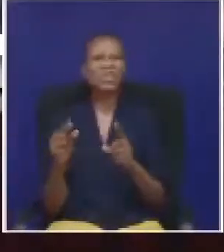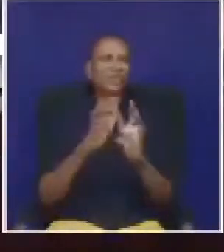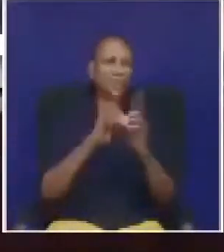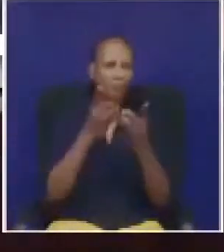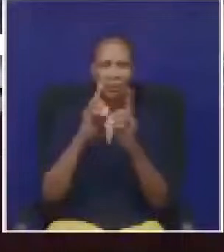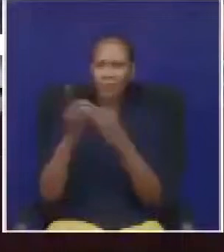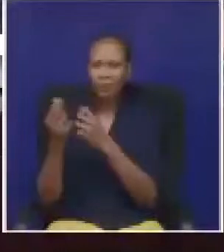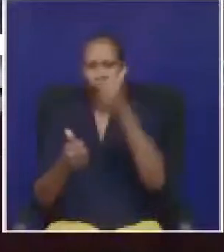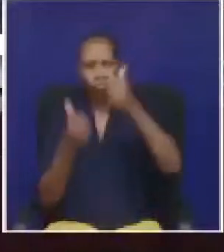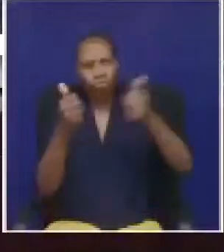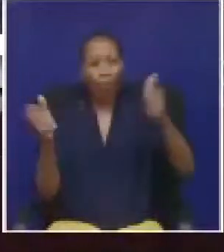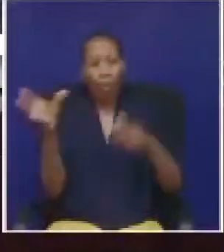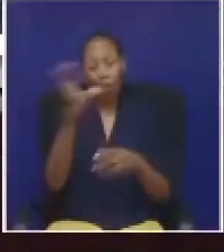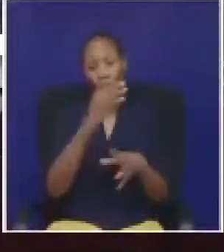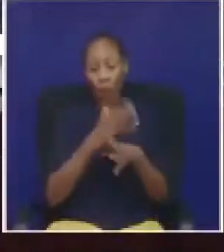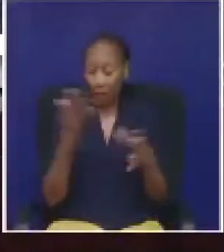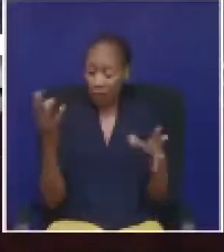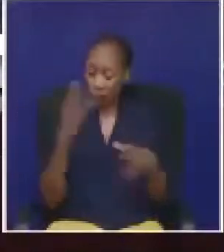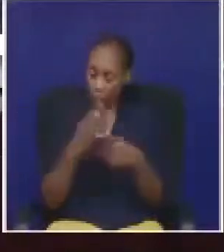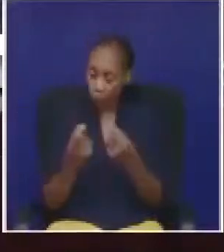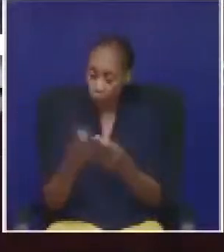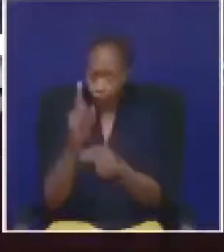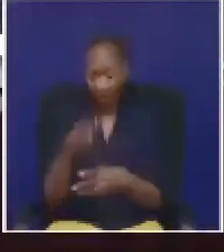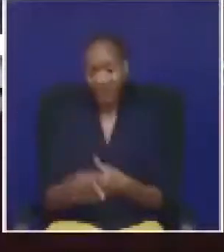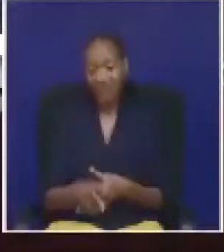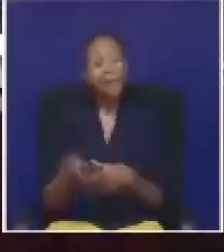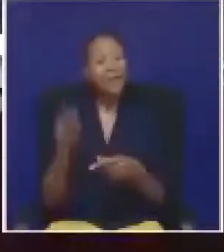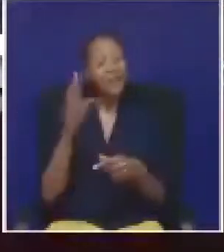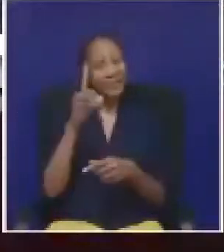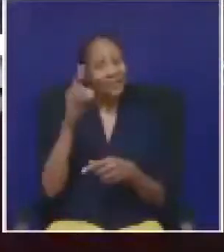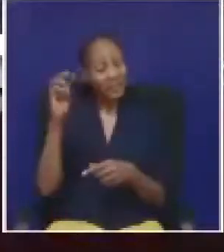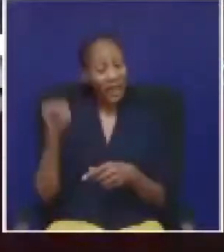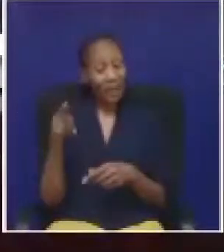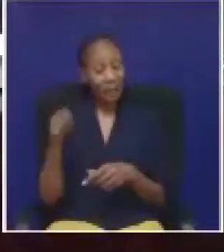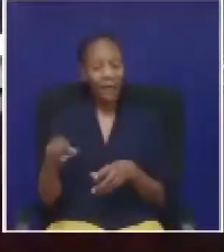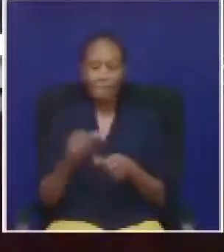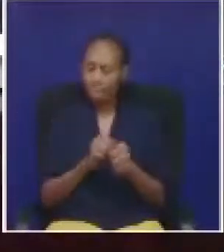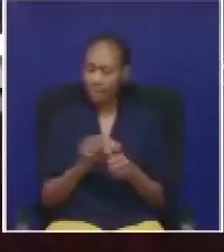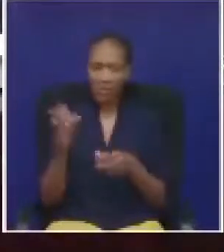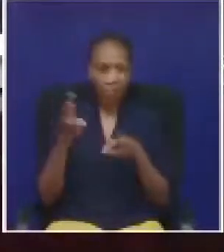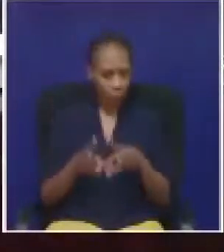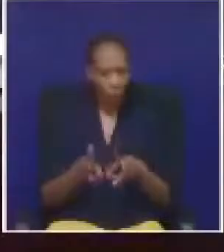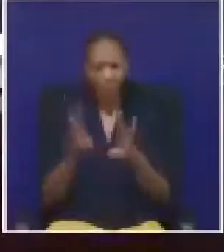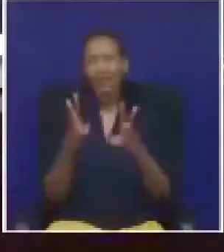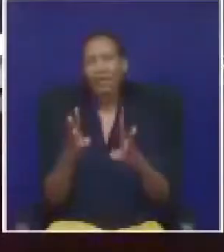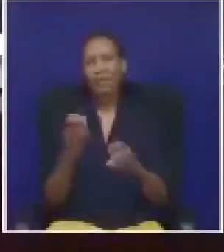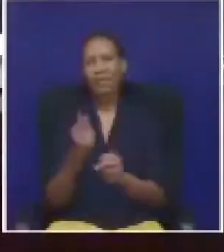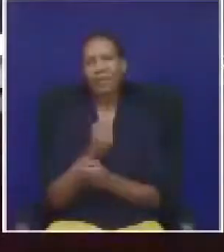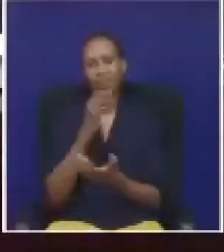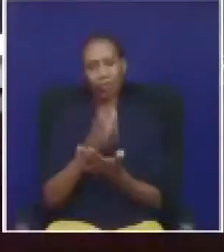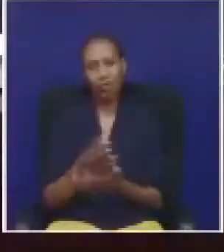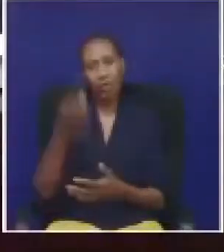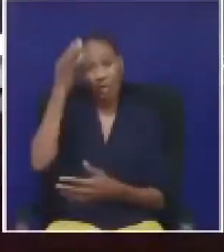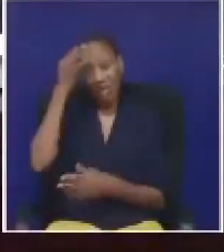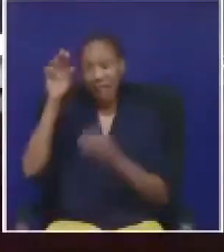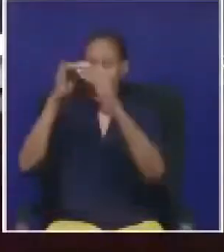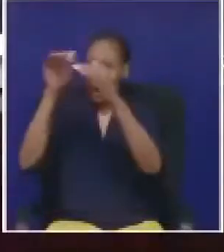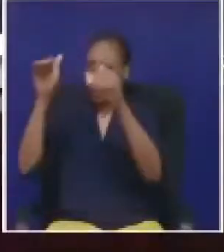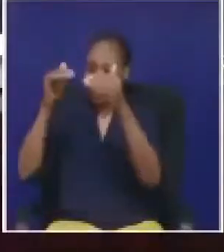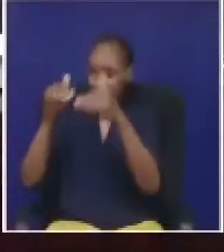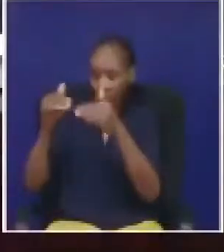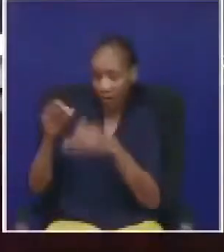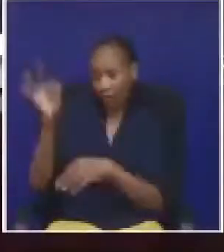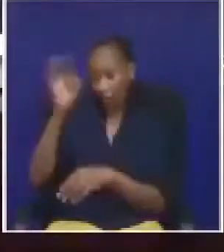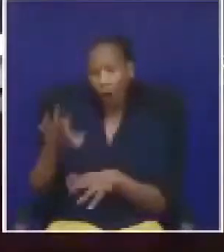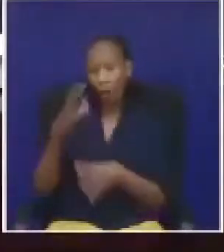departments, and so on. But this is the best way to get government at all levels to work